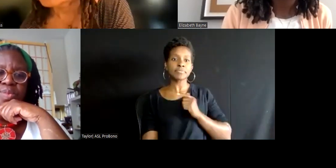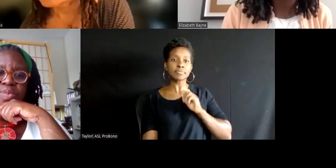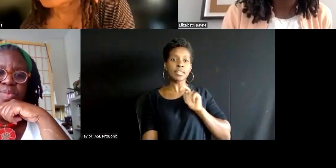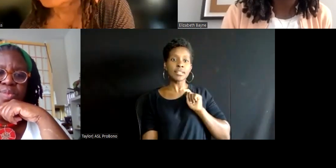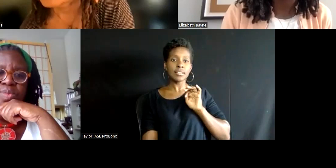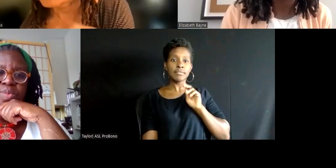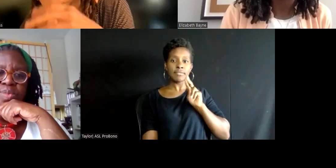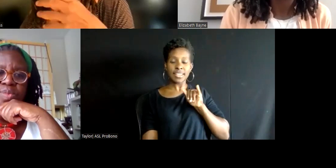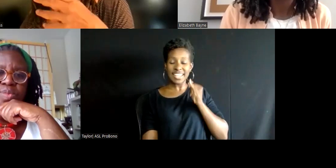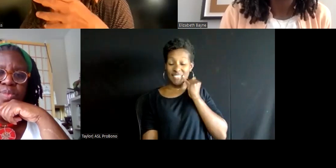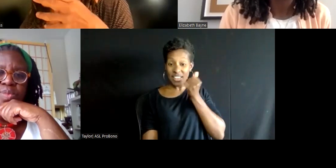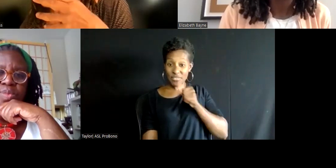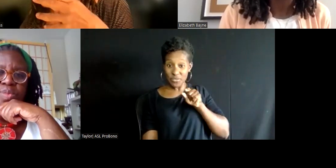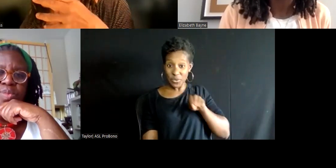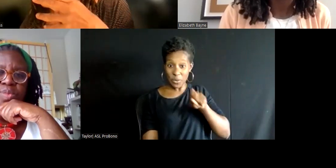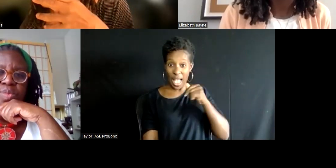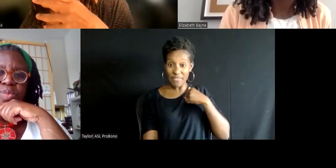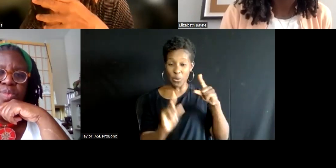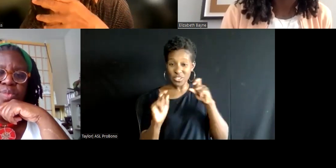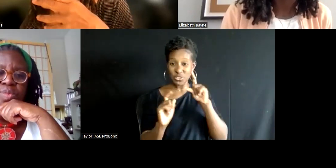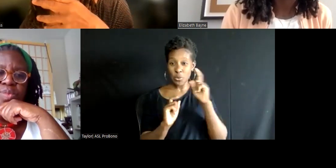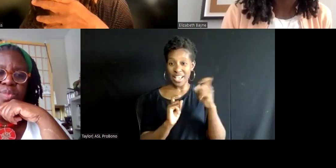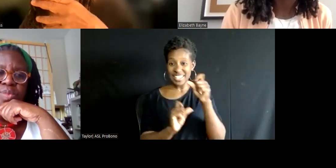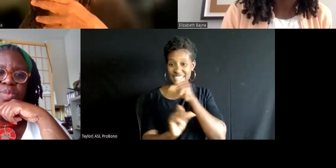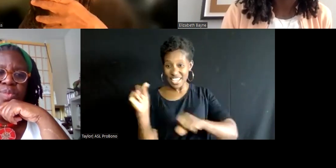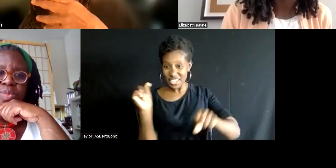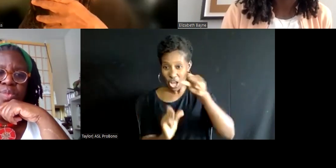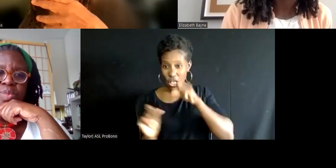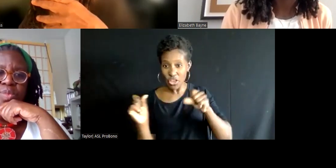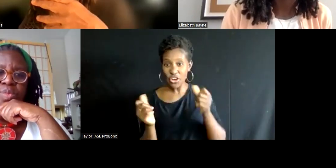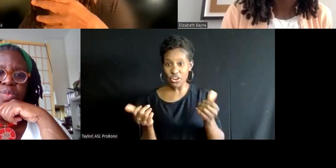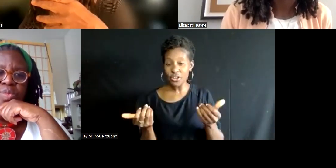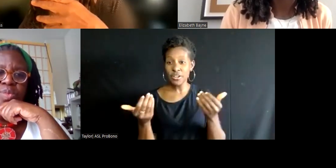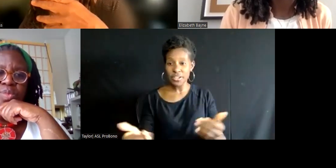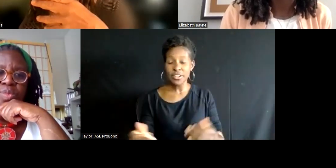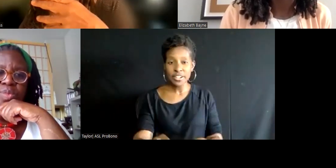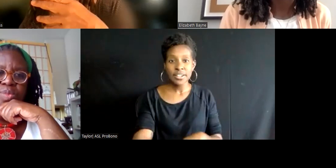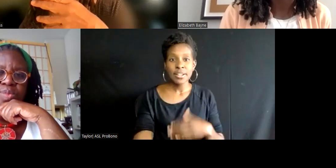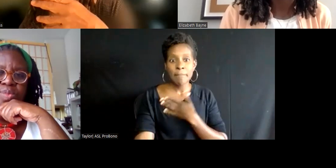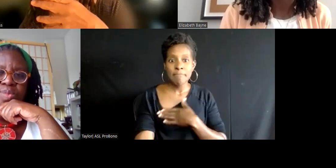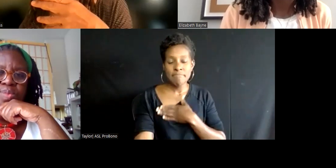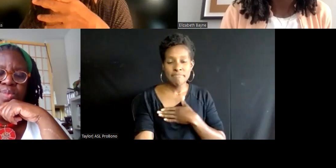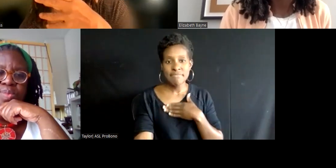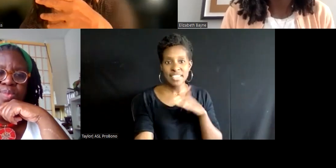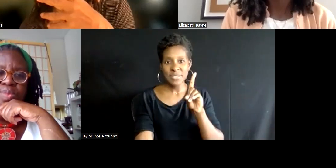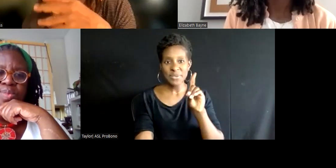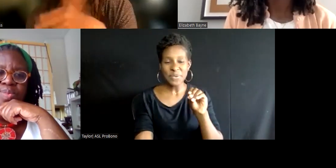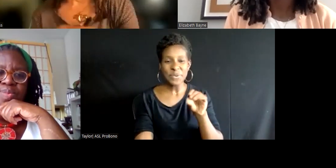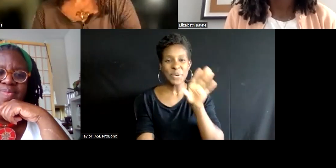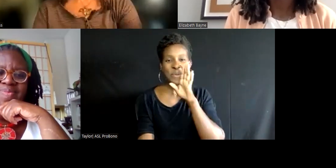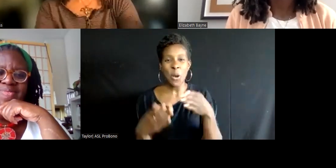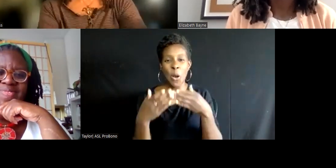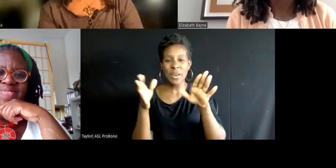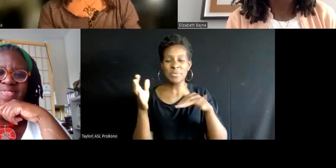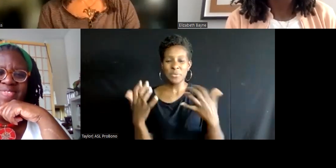other here, June to Elizabeth to Jan, please do so. And we're going to open this up to the